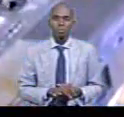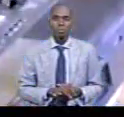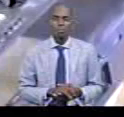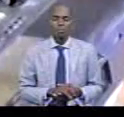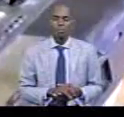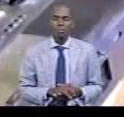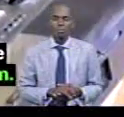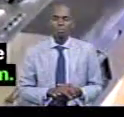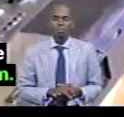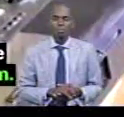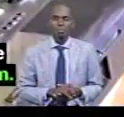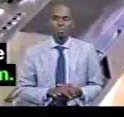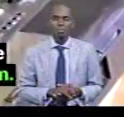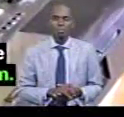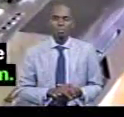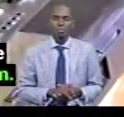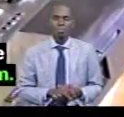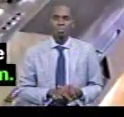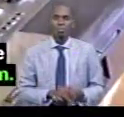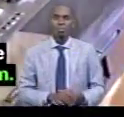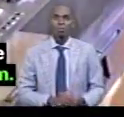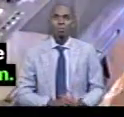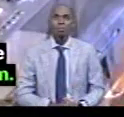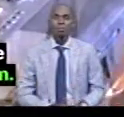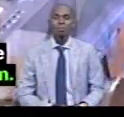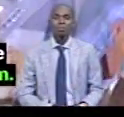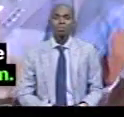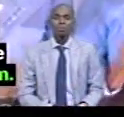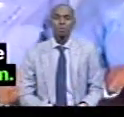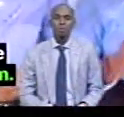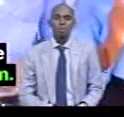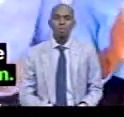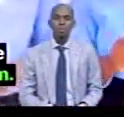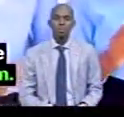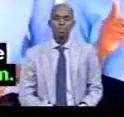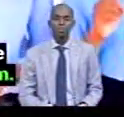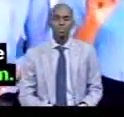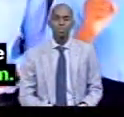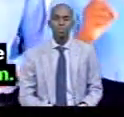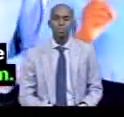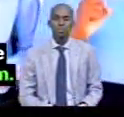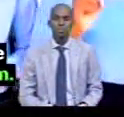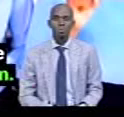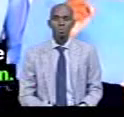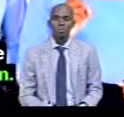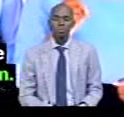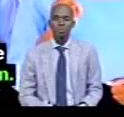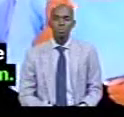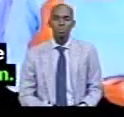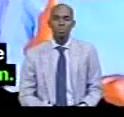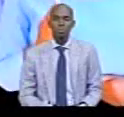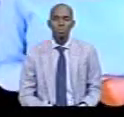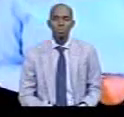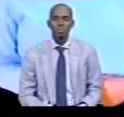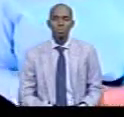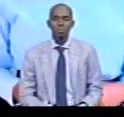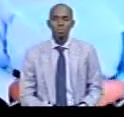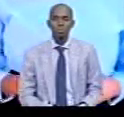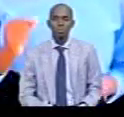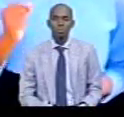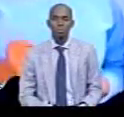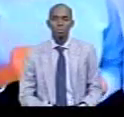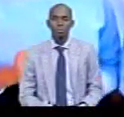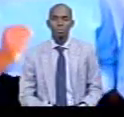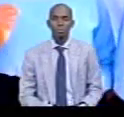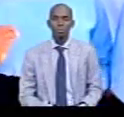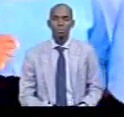great, great sound. There is glorious visitation in His name. Cause there